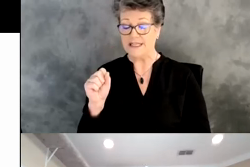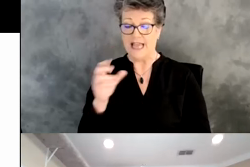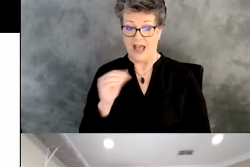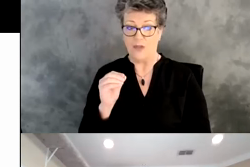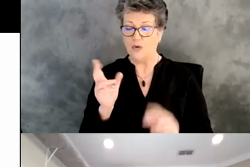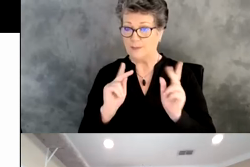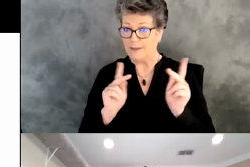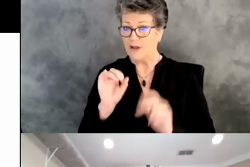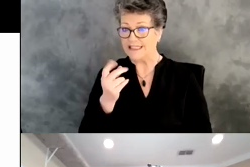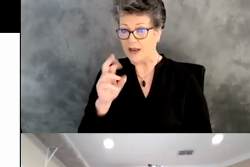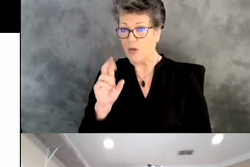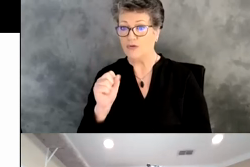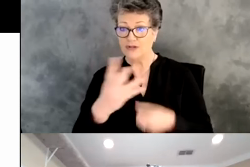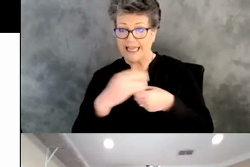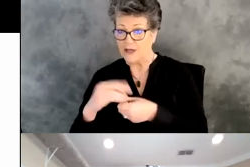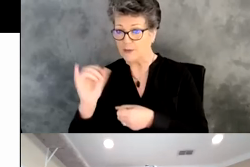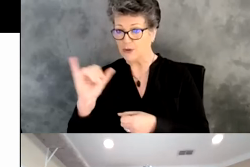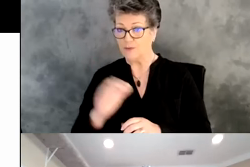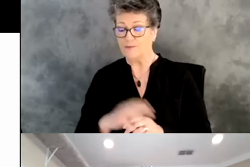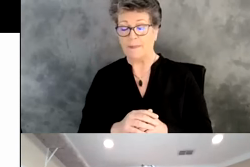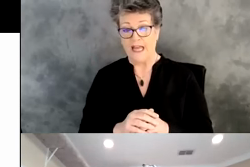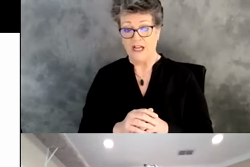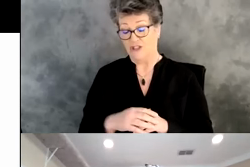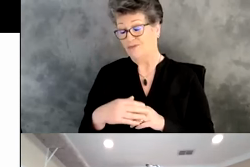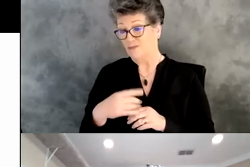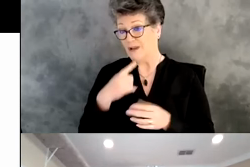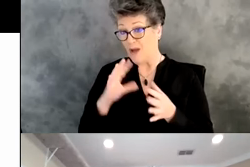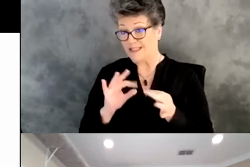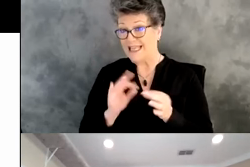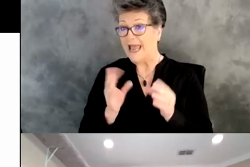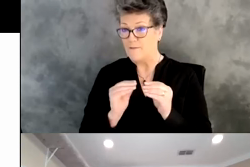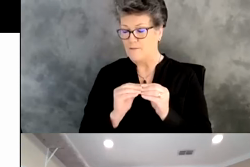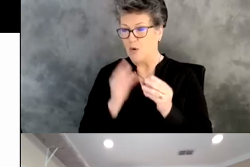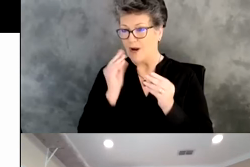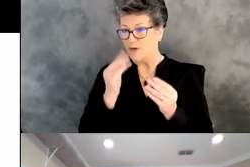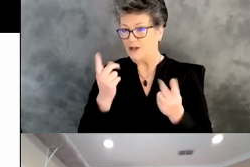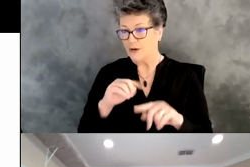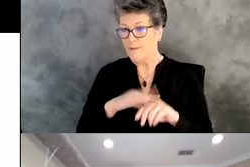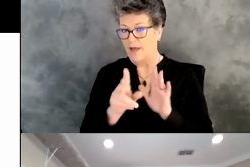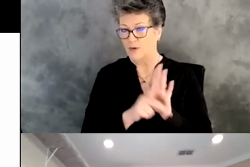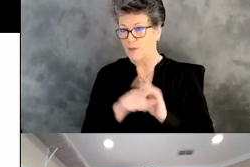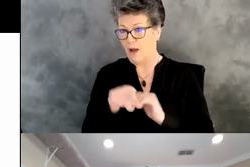stakeholder engagement there. So what I would say on that is more to come on these policies.